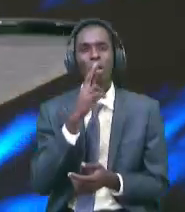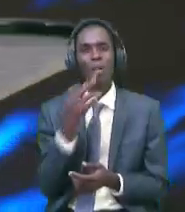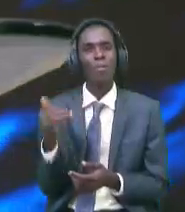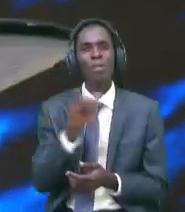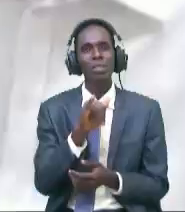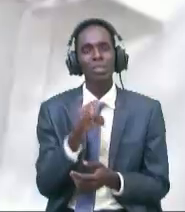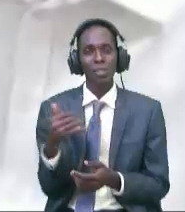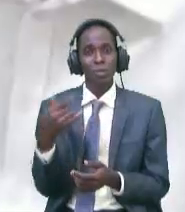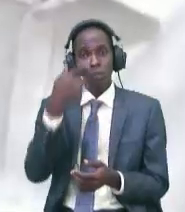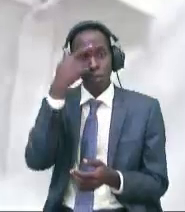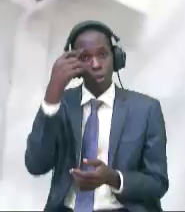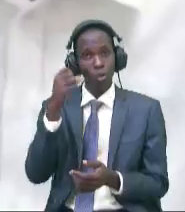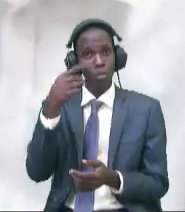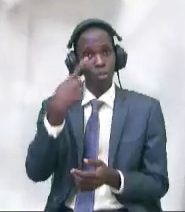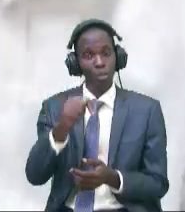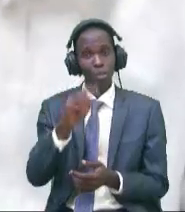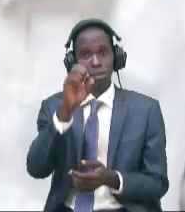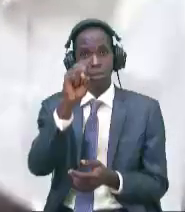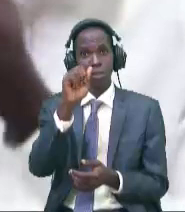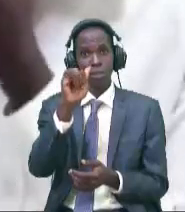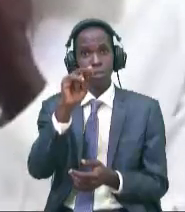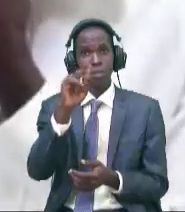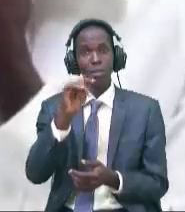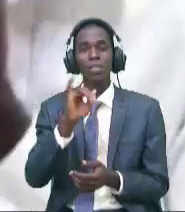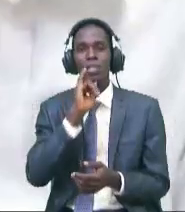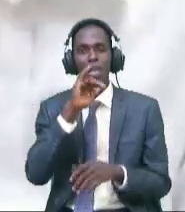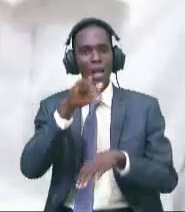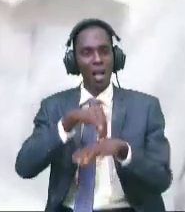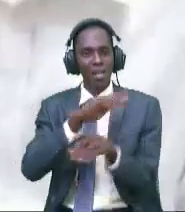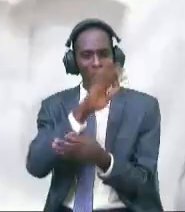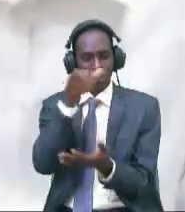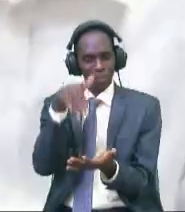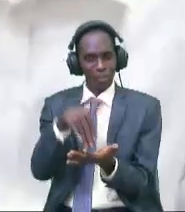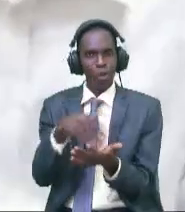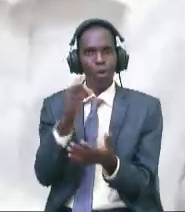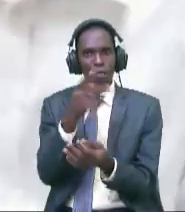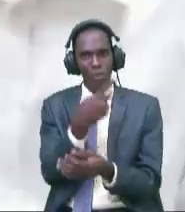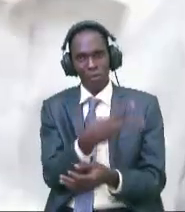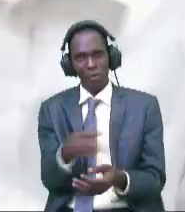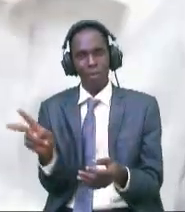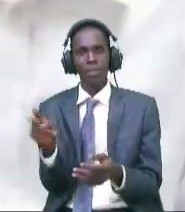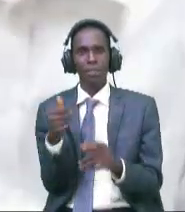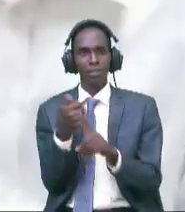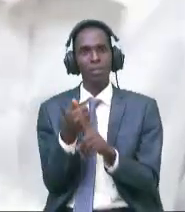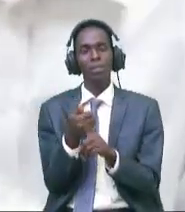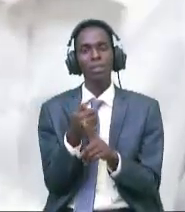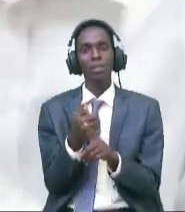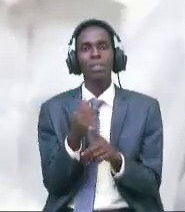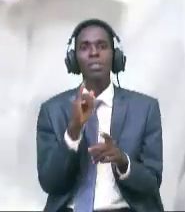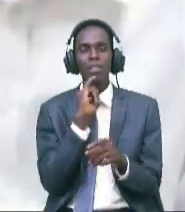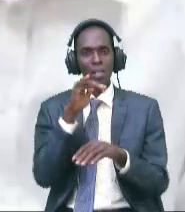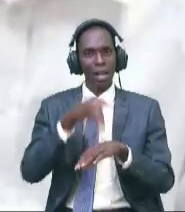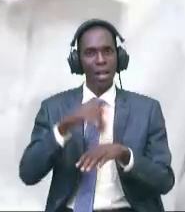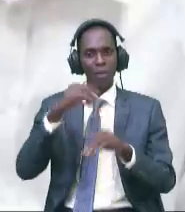center of the passage itself. The saints are at the foundation of the